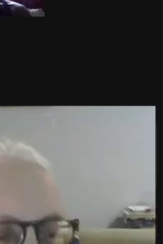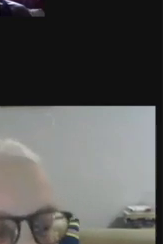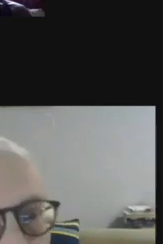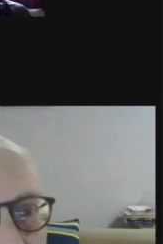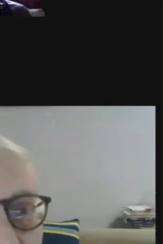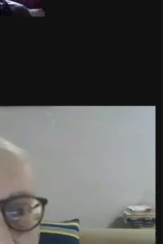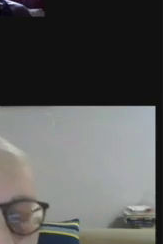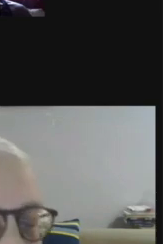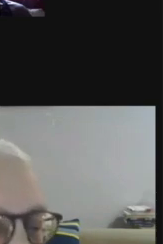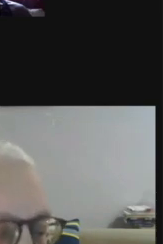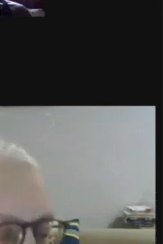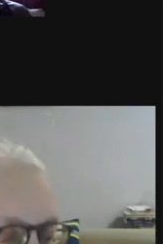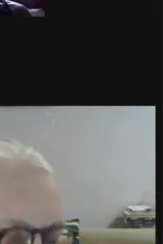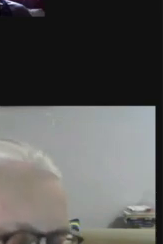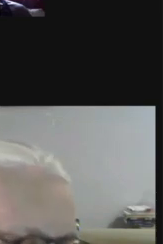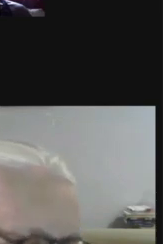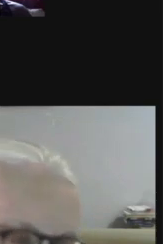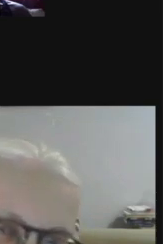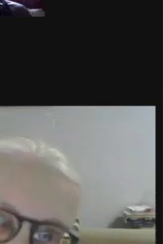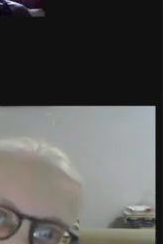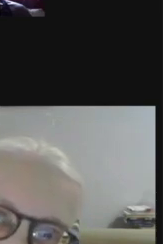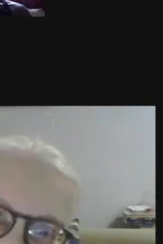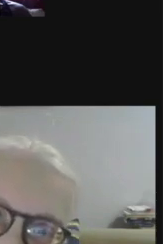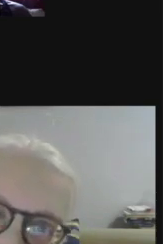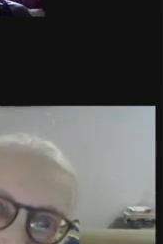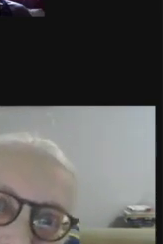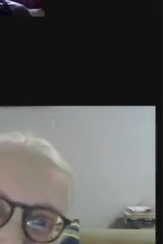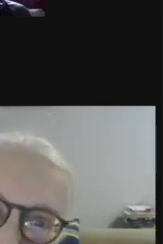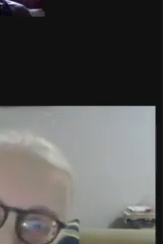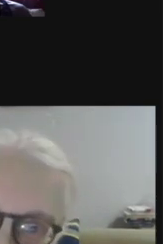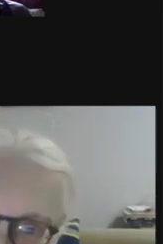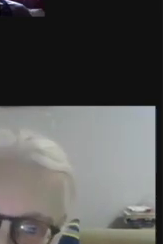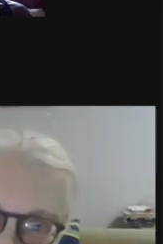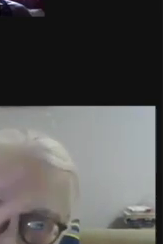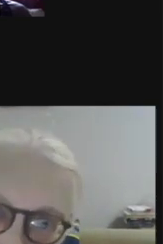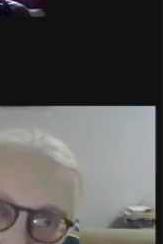away. I can't blow up the ball. It's okay. It's not meant to be easy. All right,